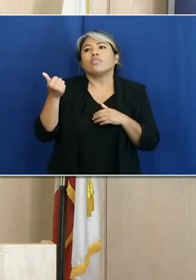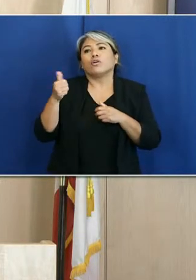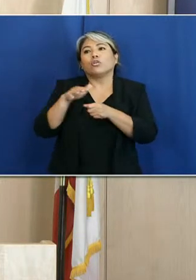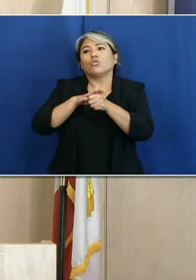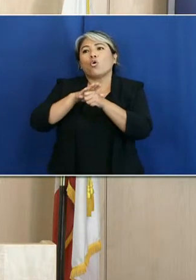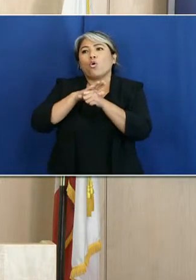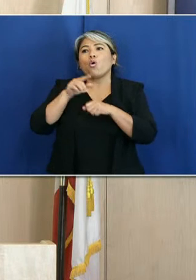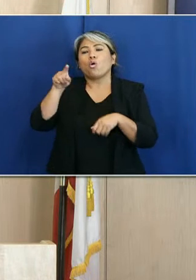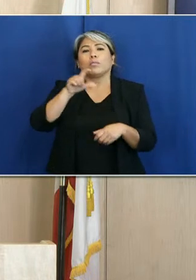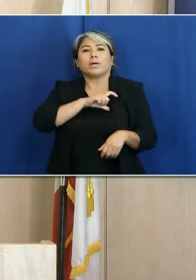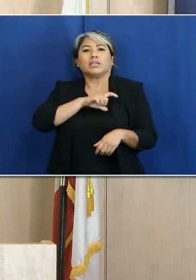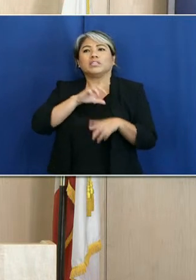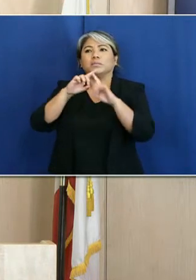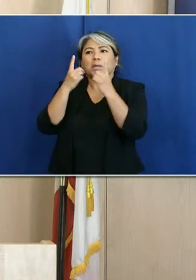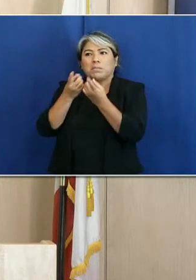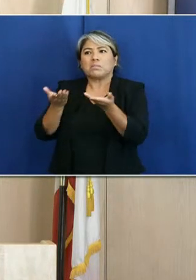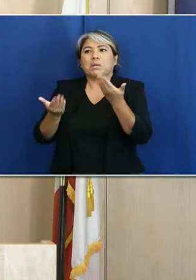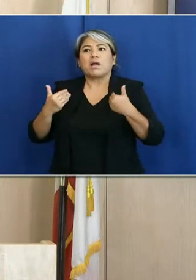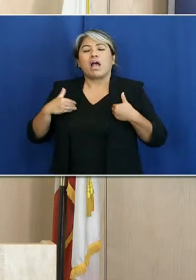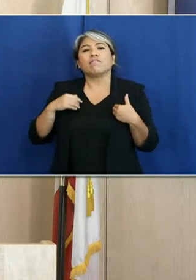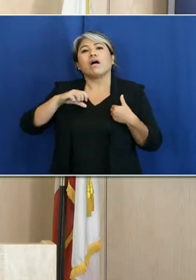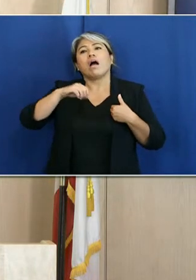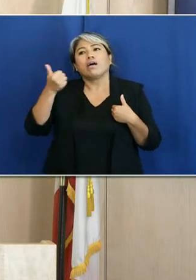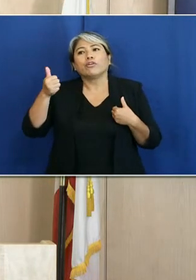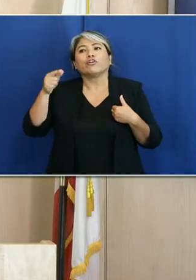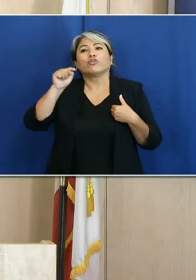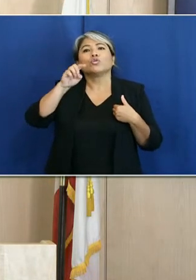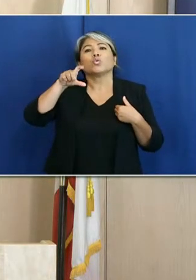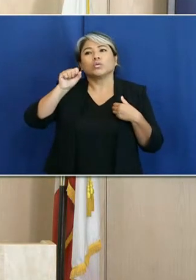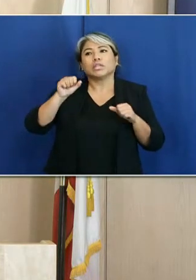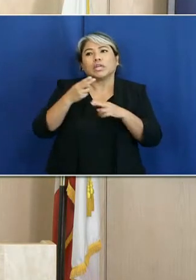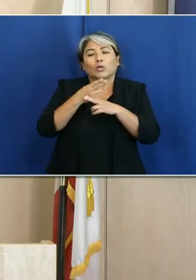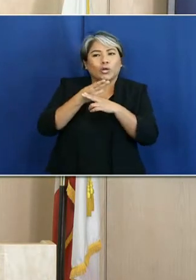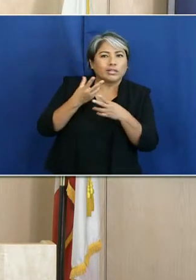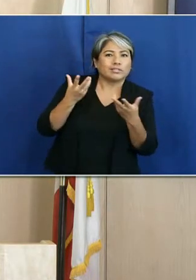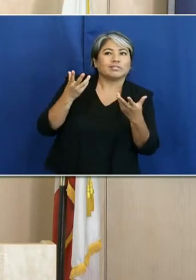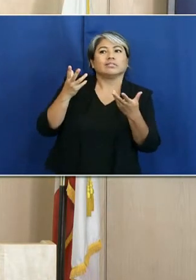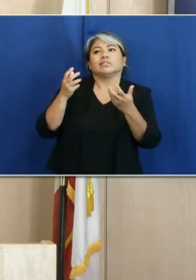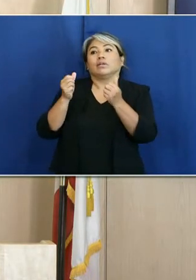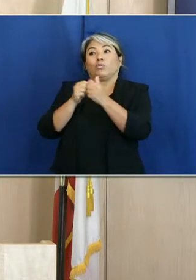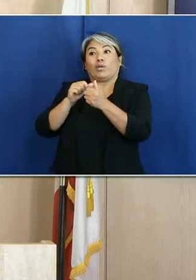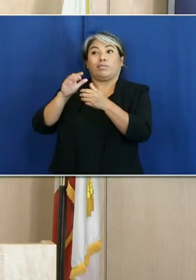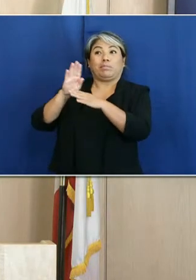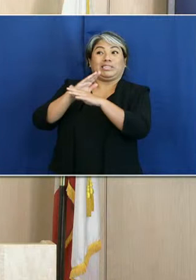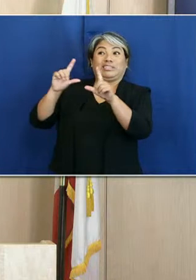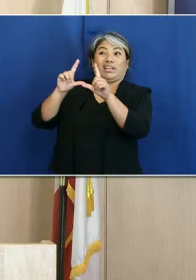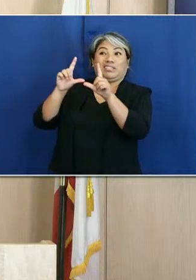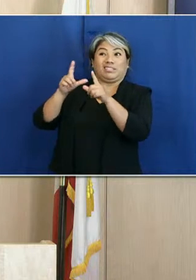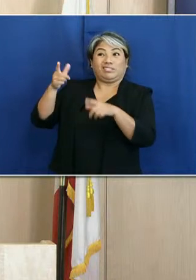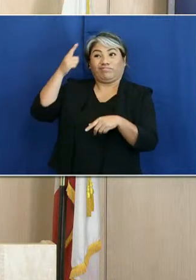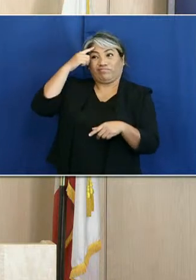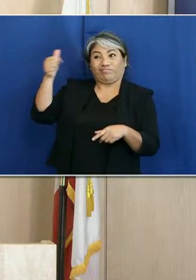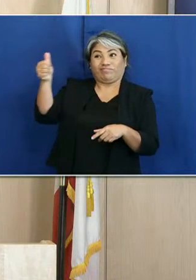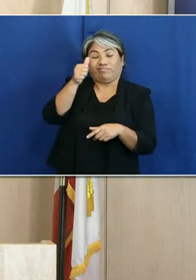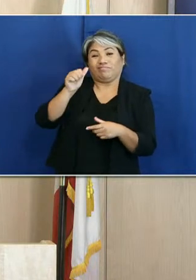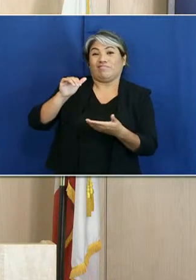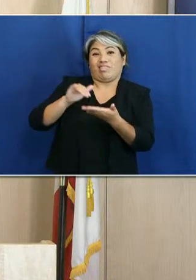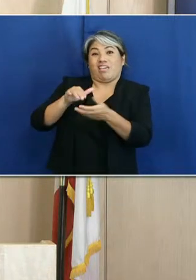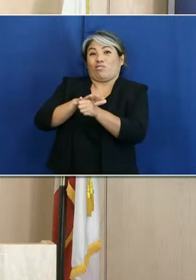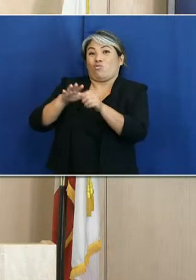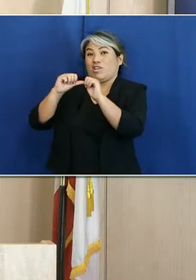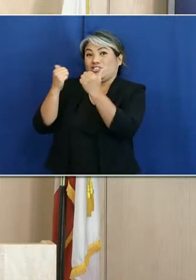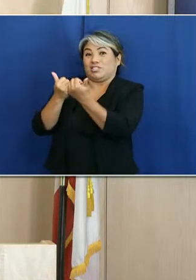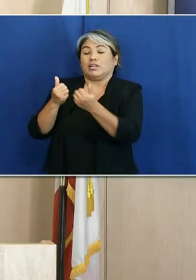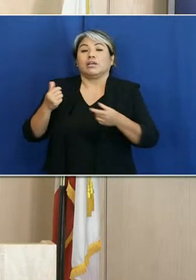have additional tools that they can utilize surrounding business licensing or other types of things, but that's at the discretion of the local health agency. In terms